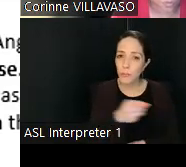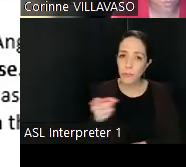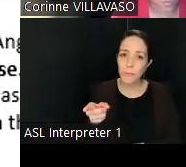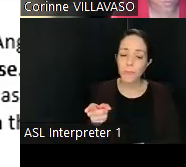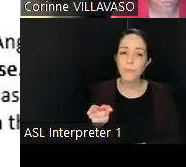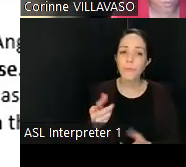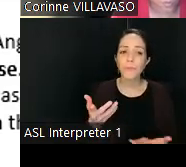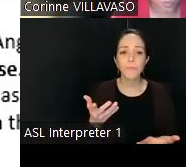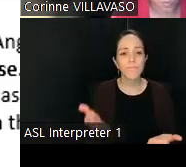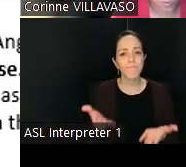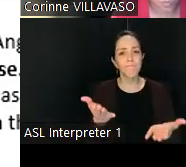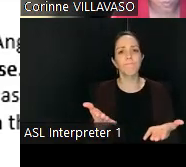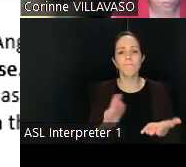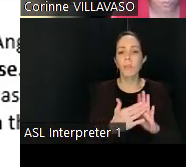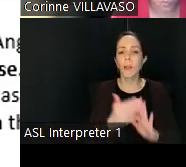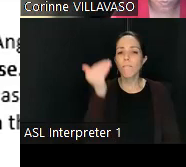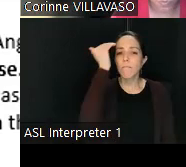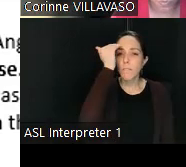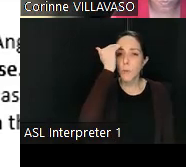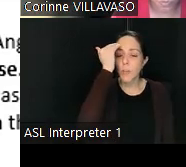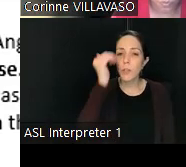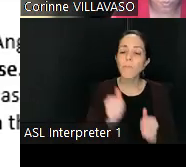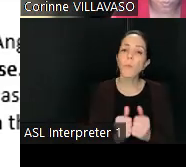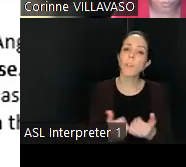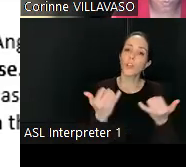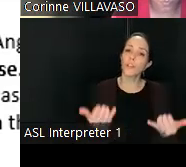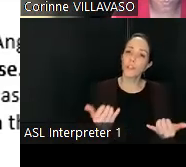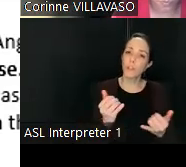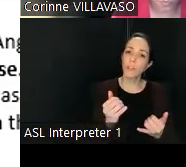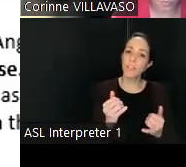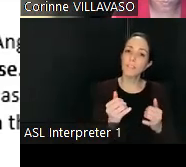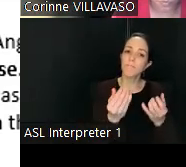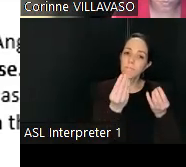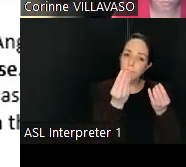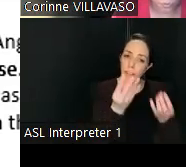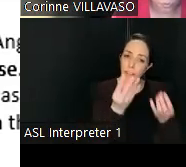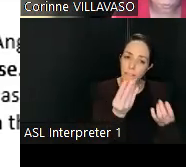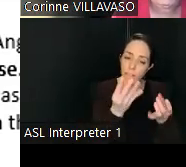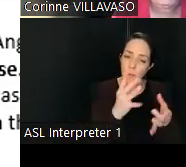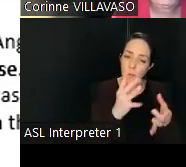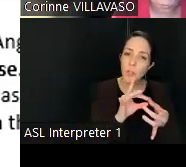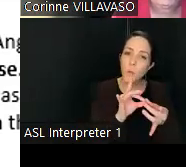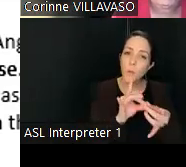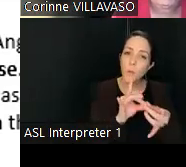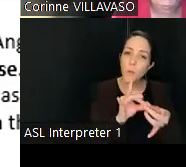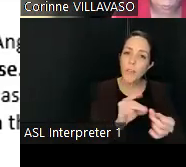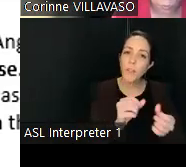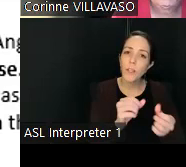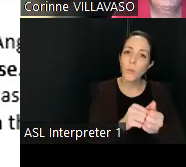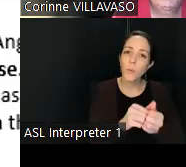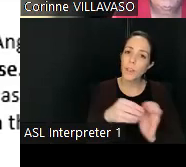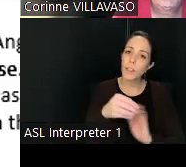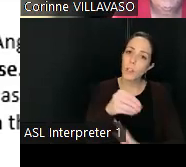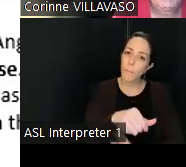familiar with the current text of the compensation section. I think it's a safe assumption that will be a large topic of conversation